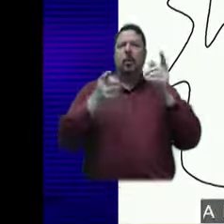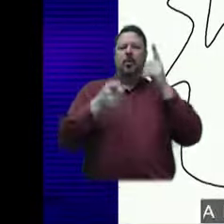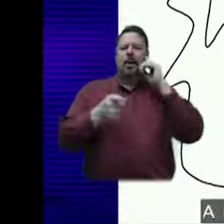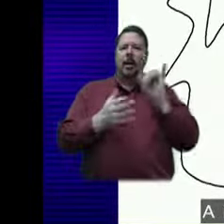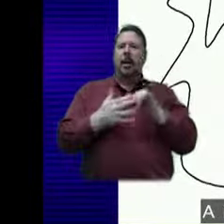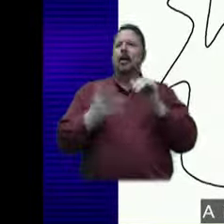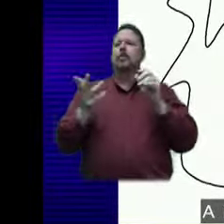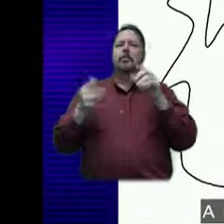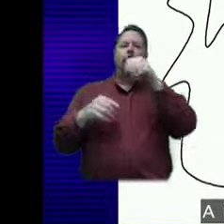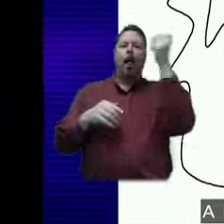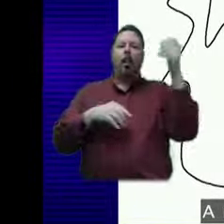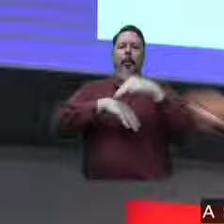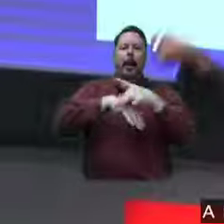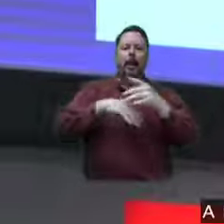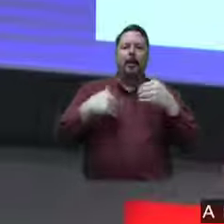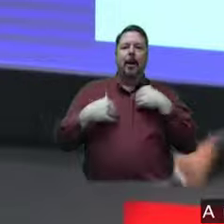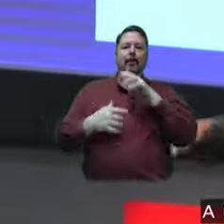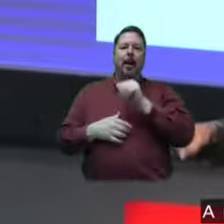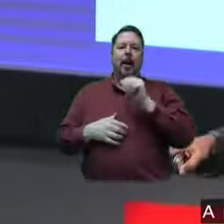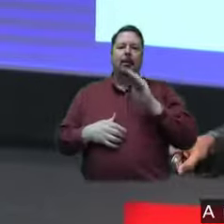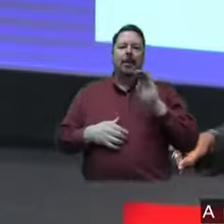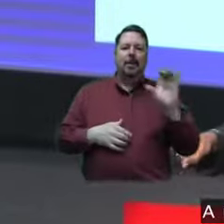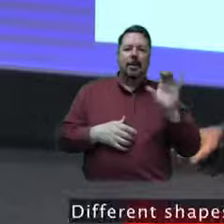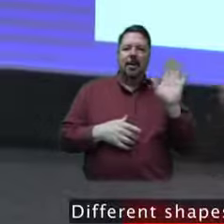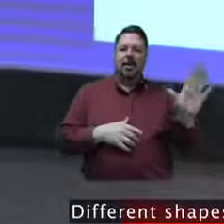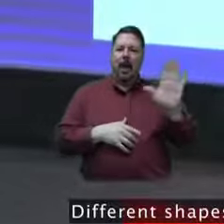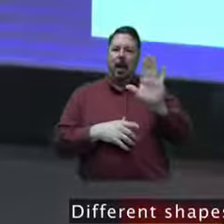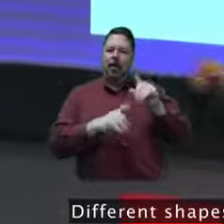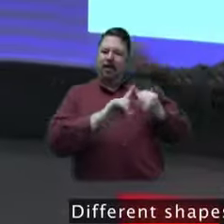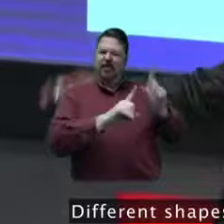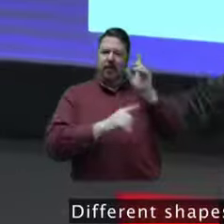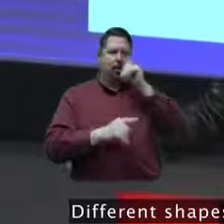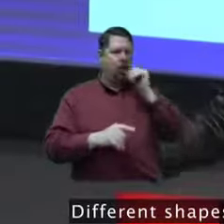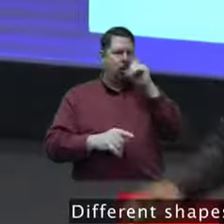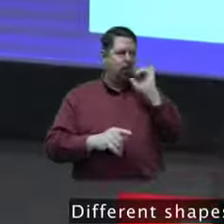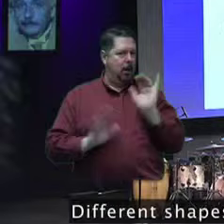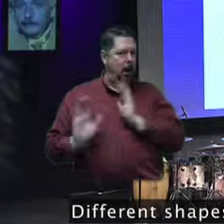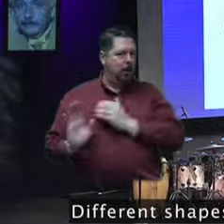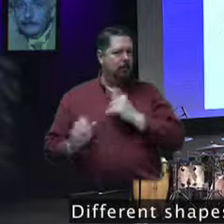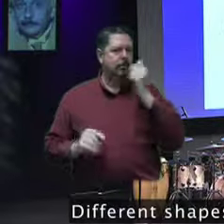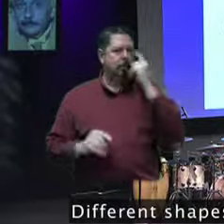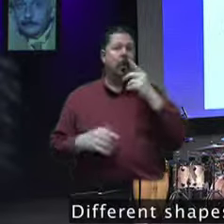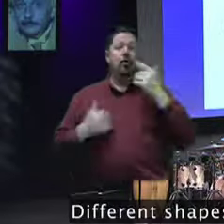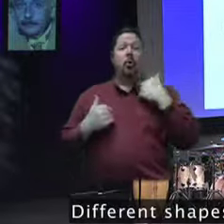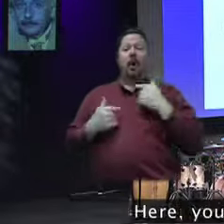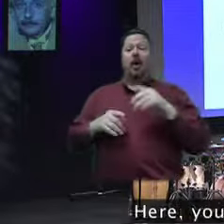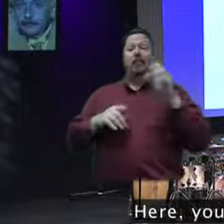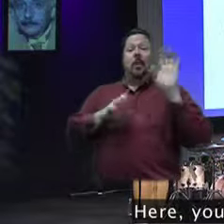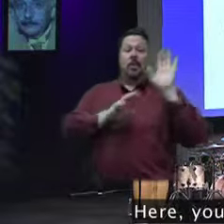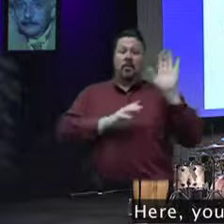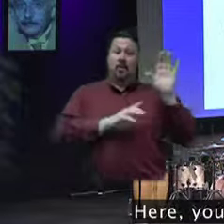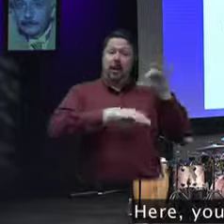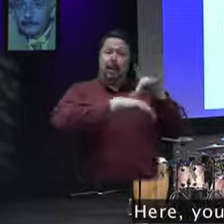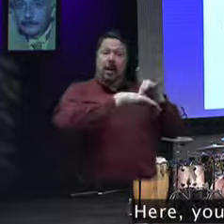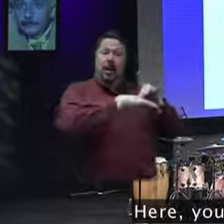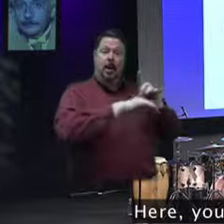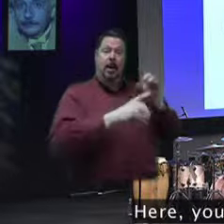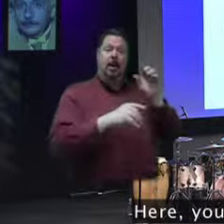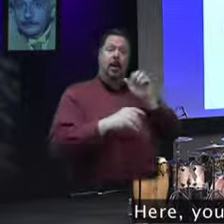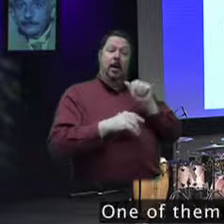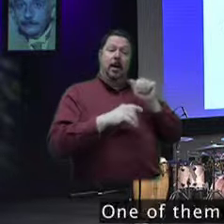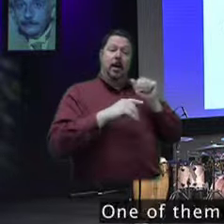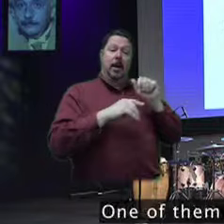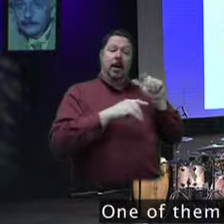your alphabet, A is A, B is B, C is C. Different shapes for different phonemes, right? Here you've got Martian alphabet.